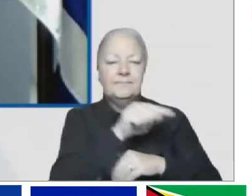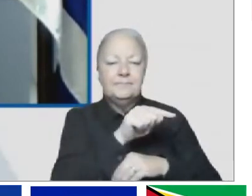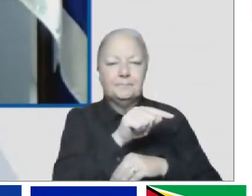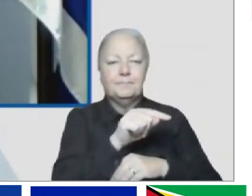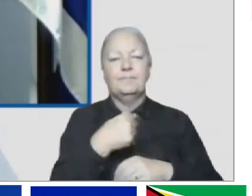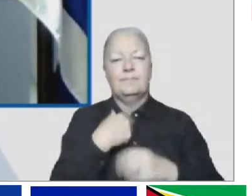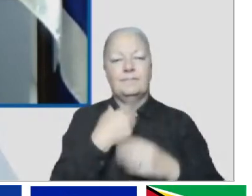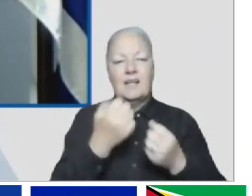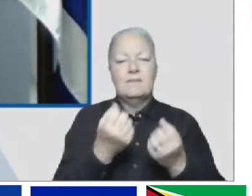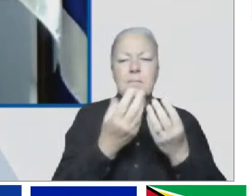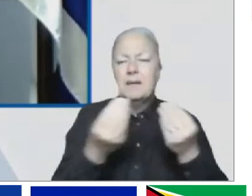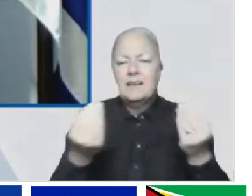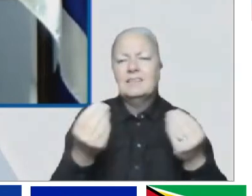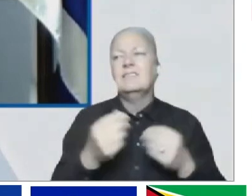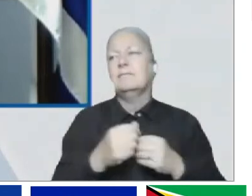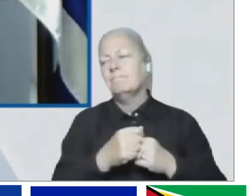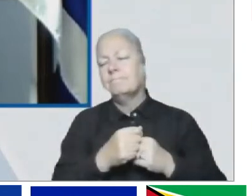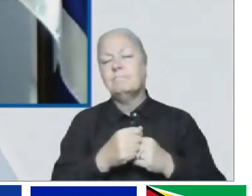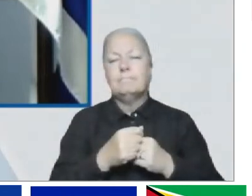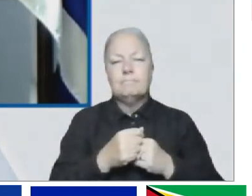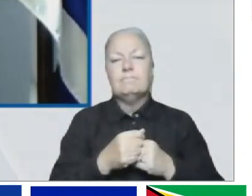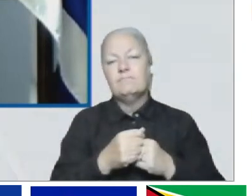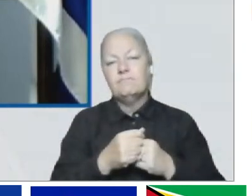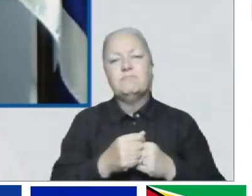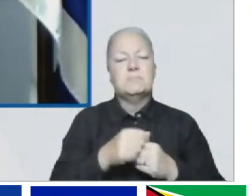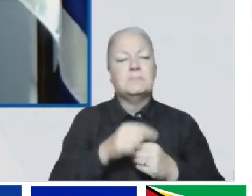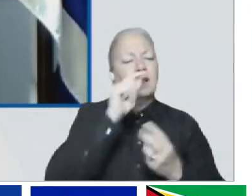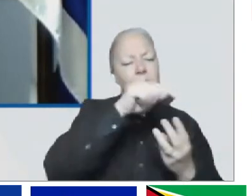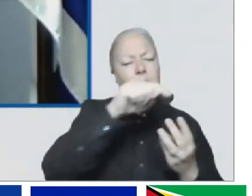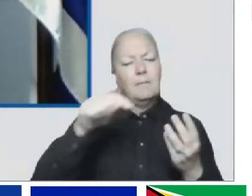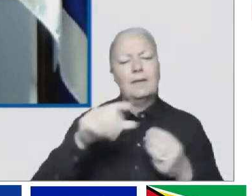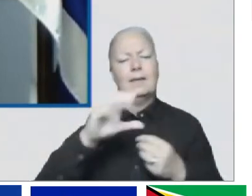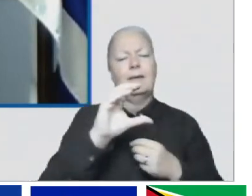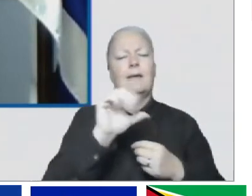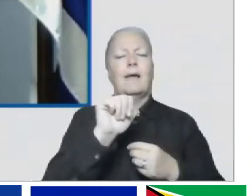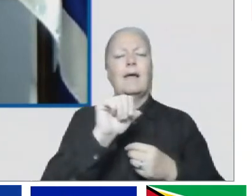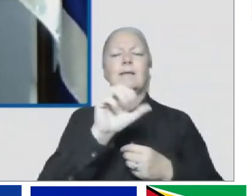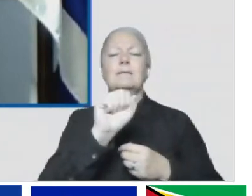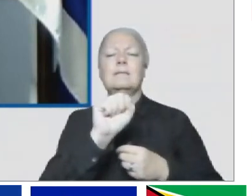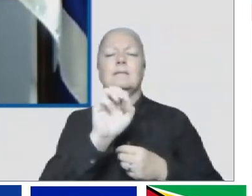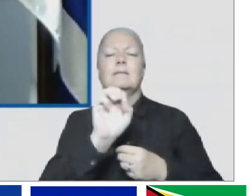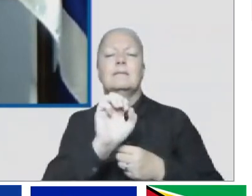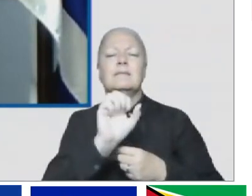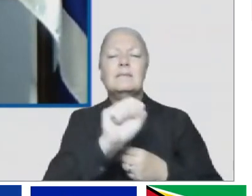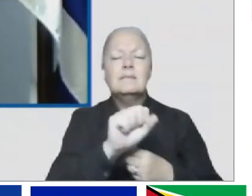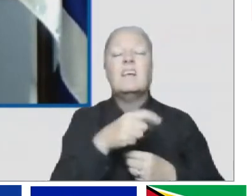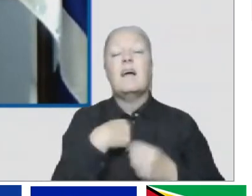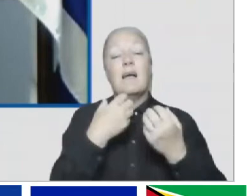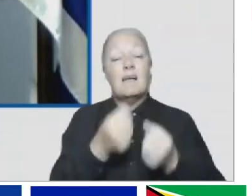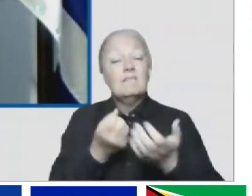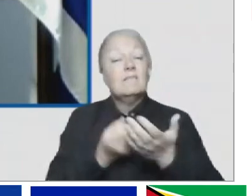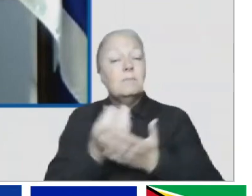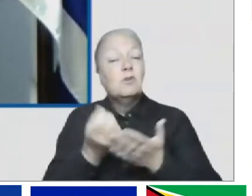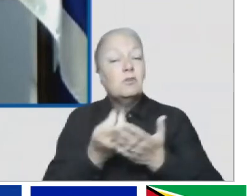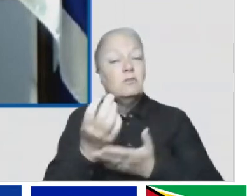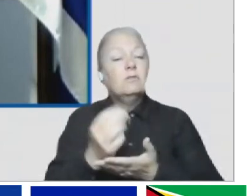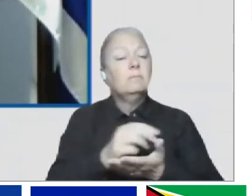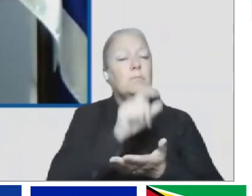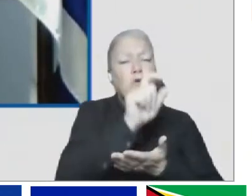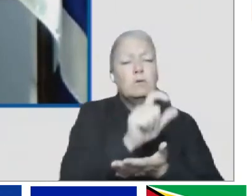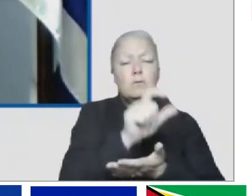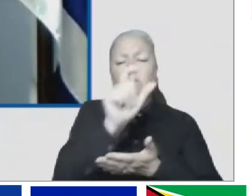bioreferenced cases. There is information about the persons who were infected, the persons